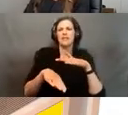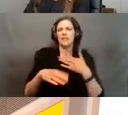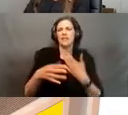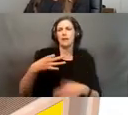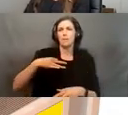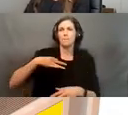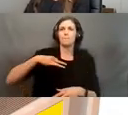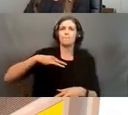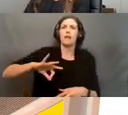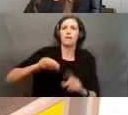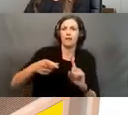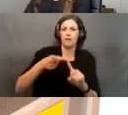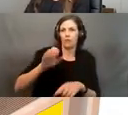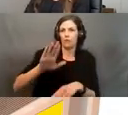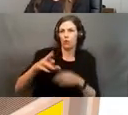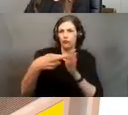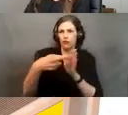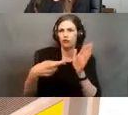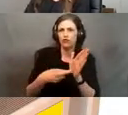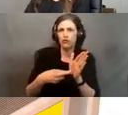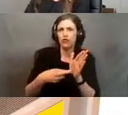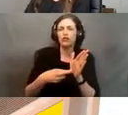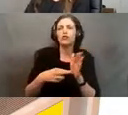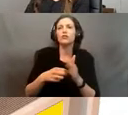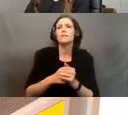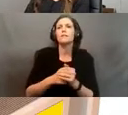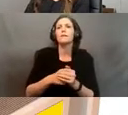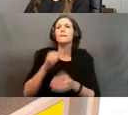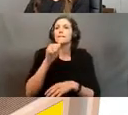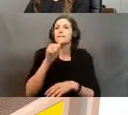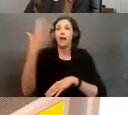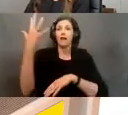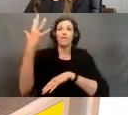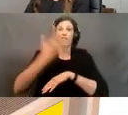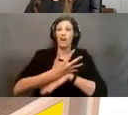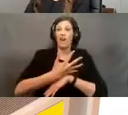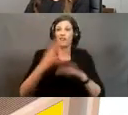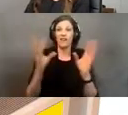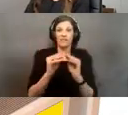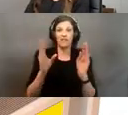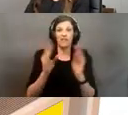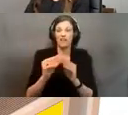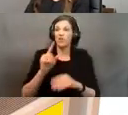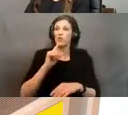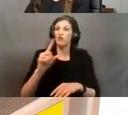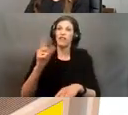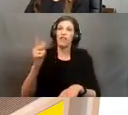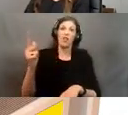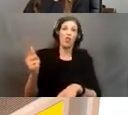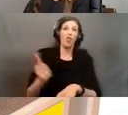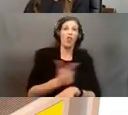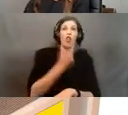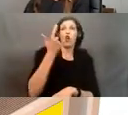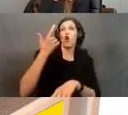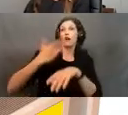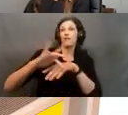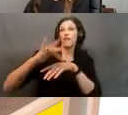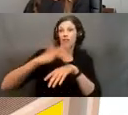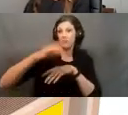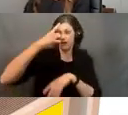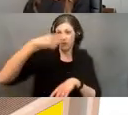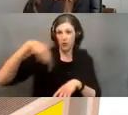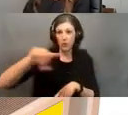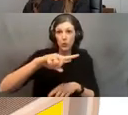registration provides. It's not a five-day meeting. It's a meeting that has a much longer tail for you, but only for